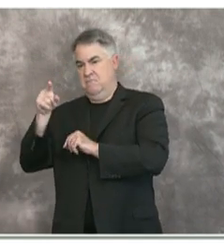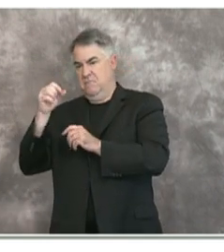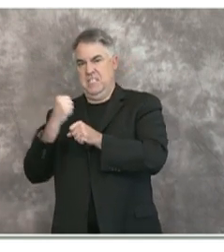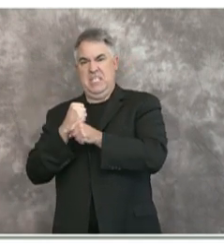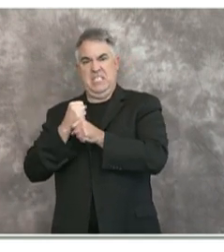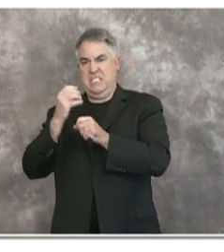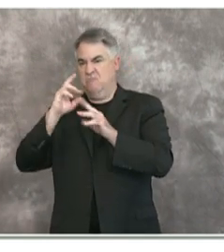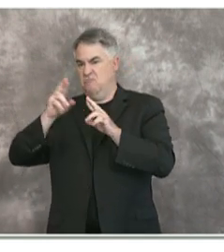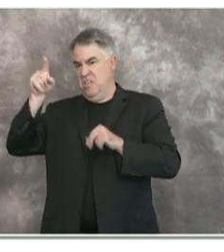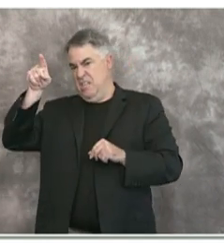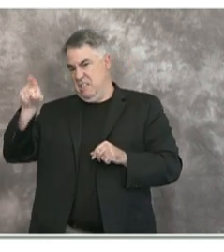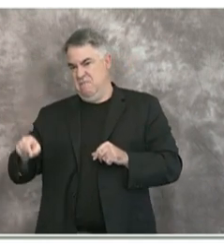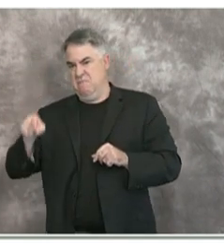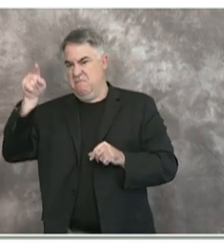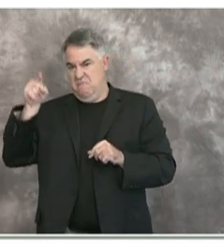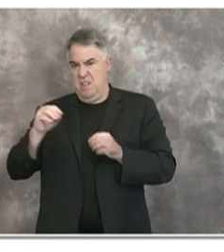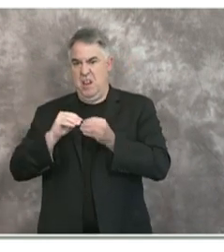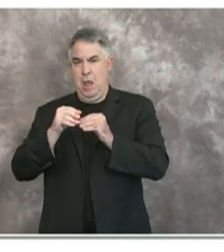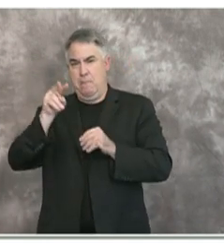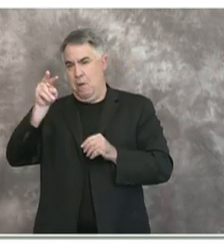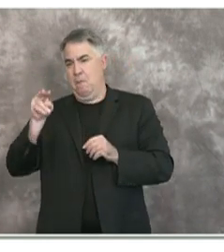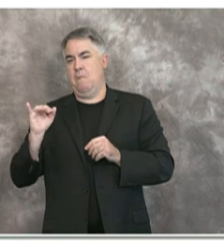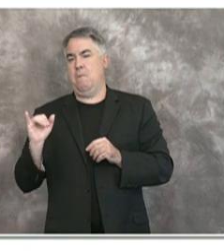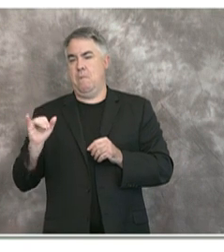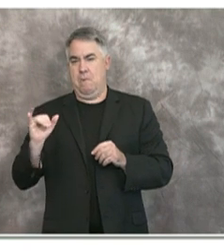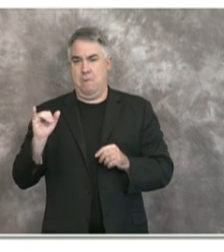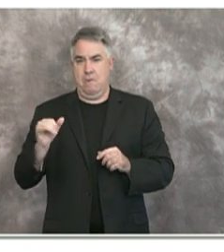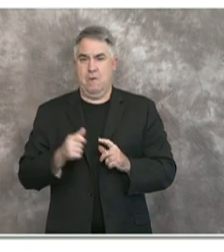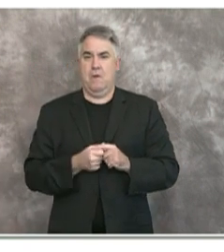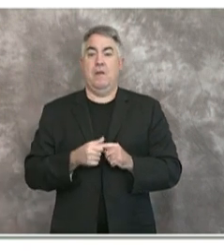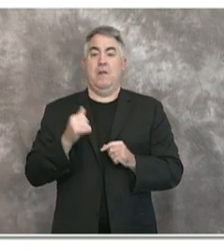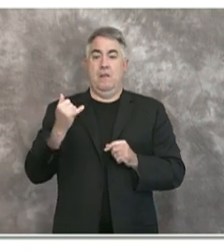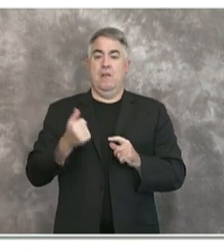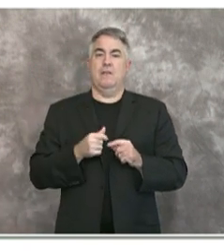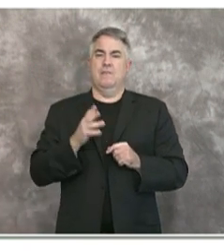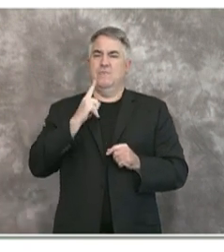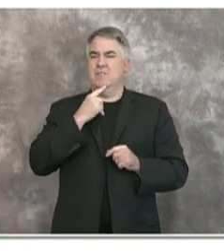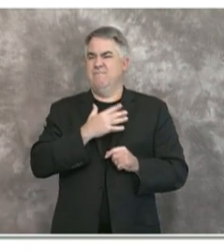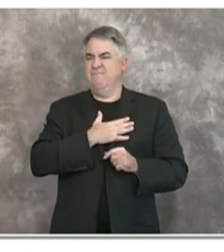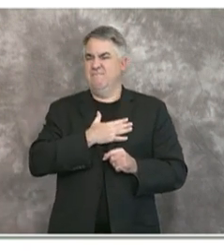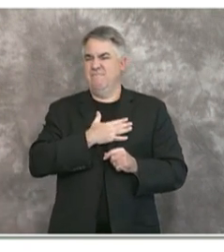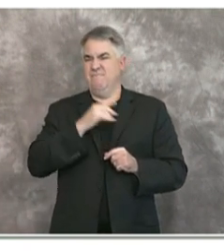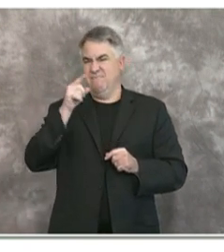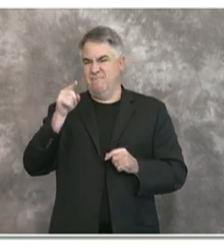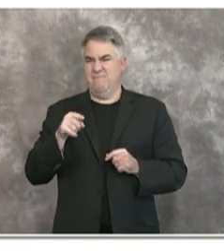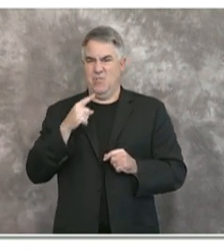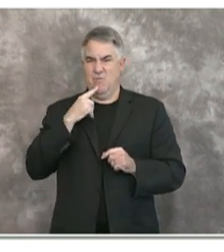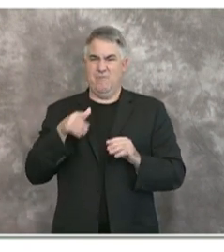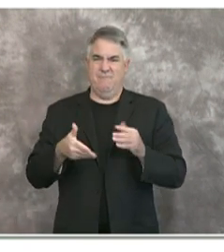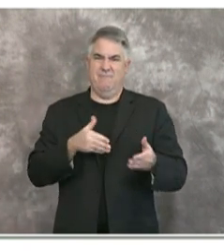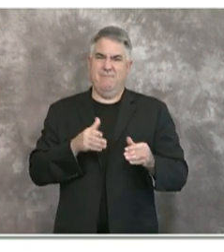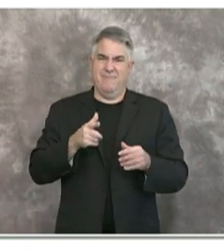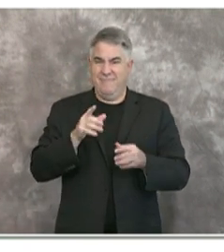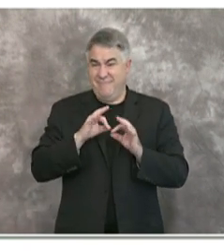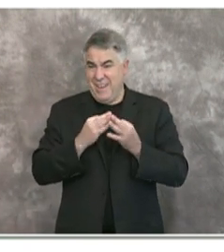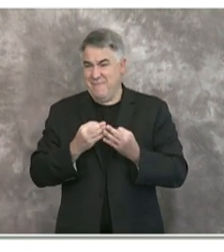as usual, our sincerest sympathies go out to the families and friends of